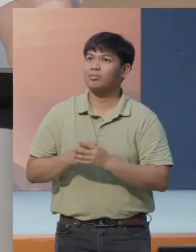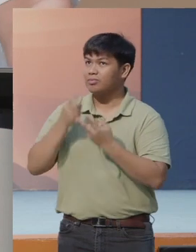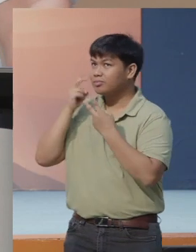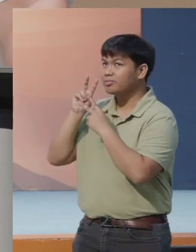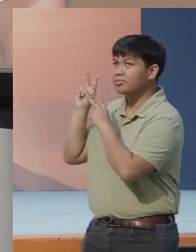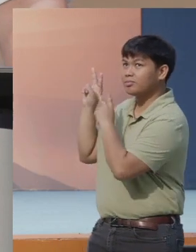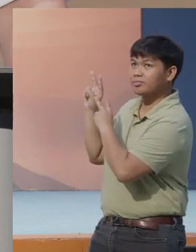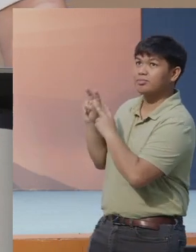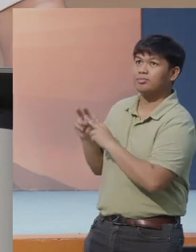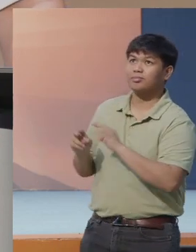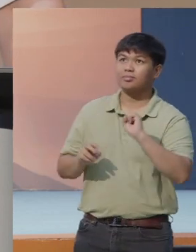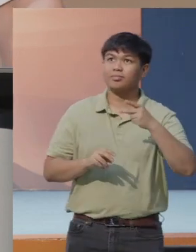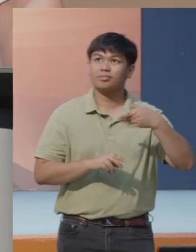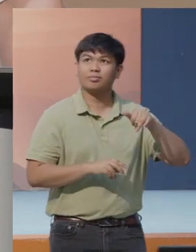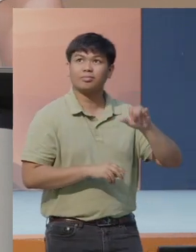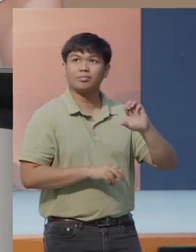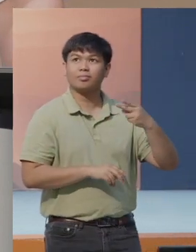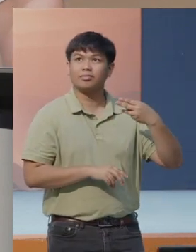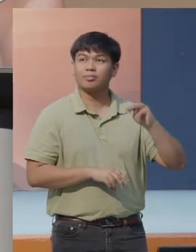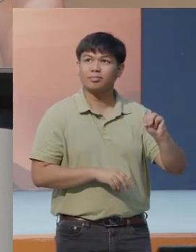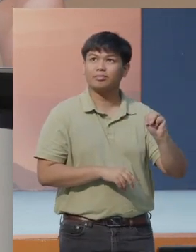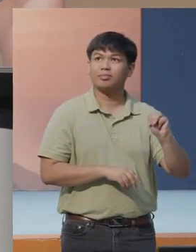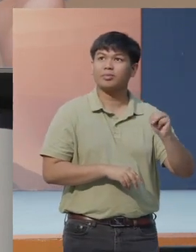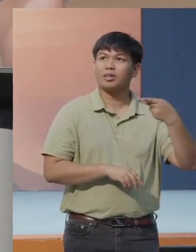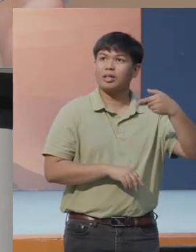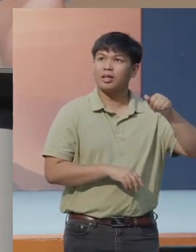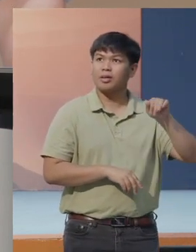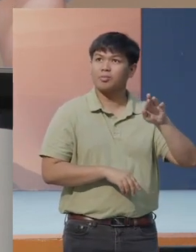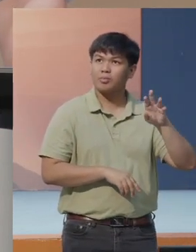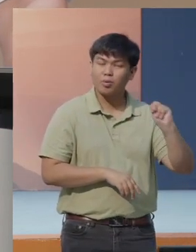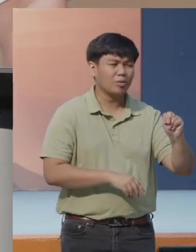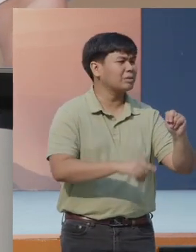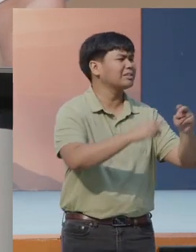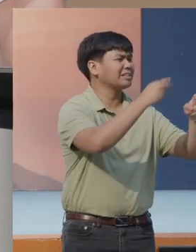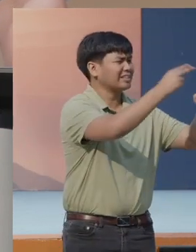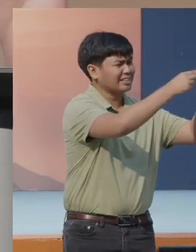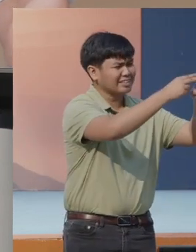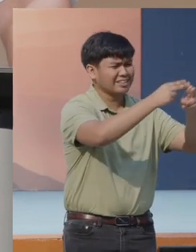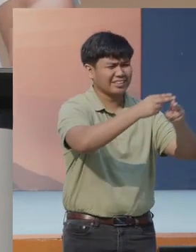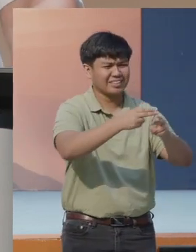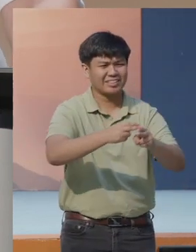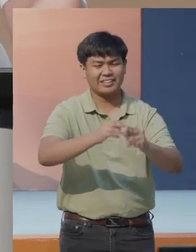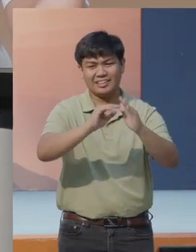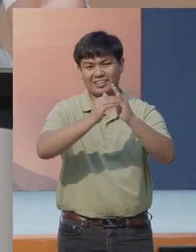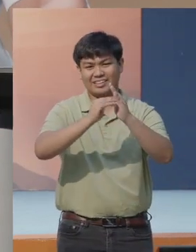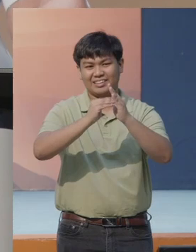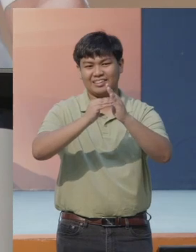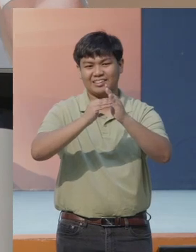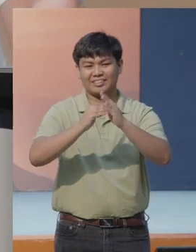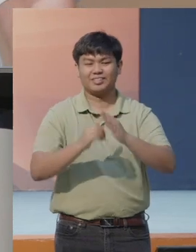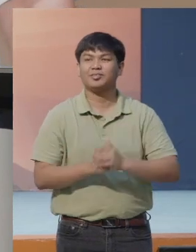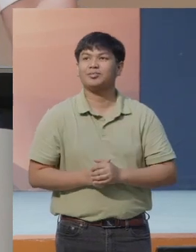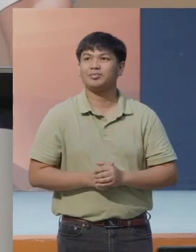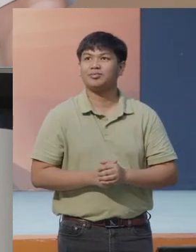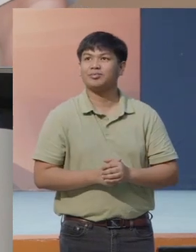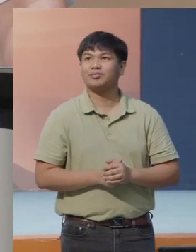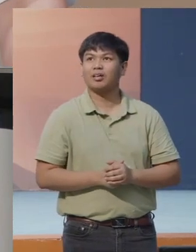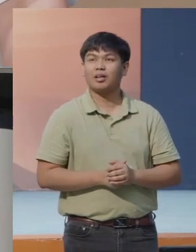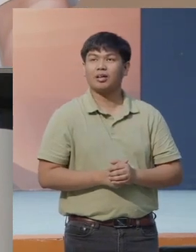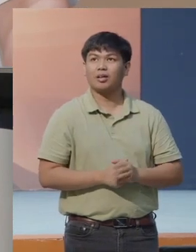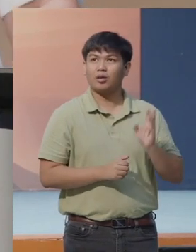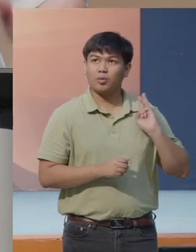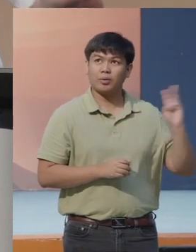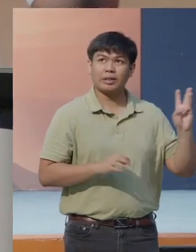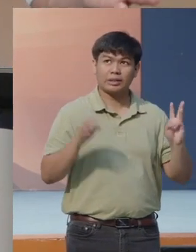Ephraim, and Kiriath Arba, that is Hebron, in the hill country of Judah, and beyond the Jordan, east of Jericho,